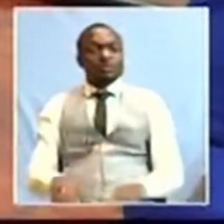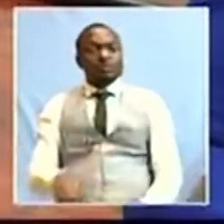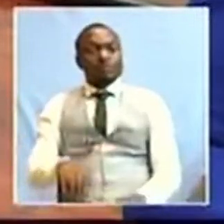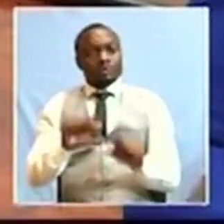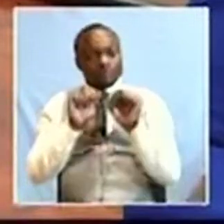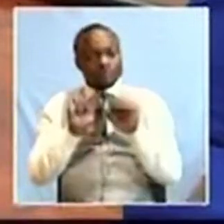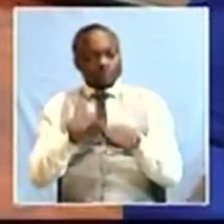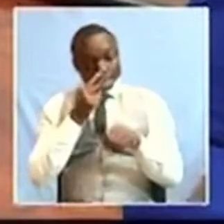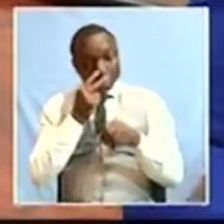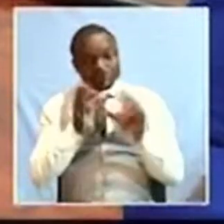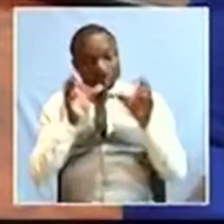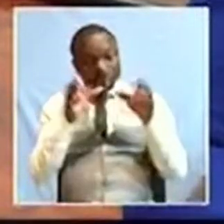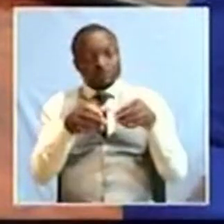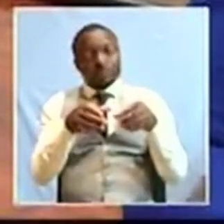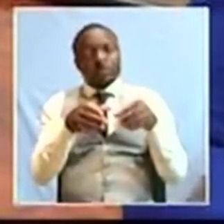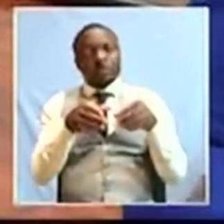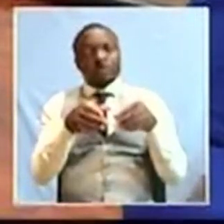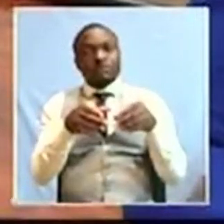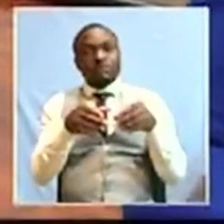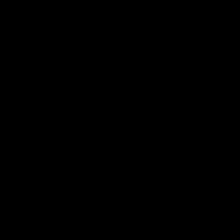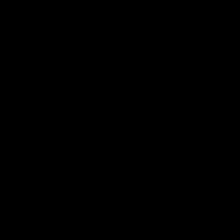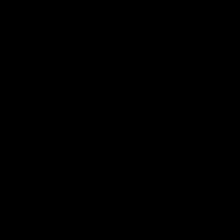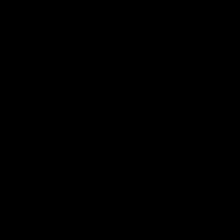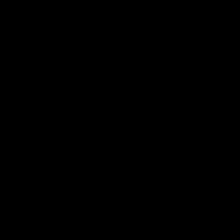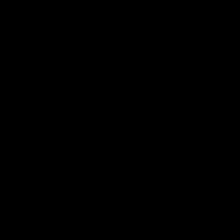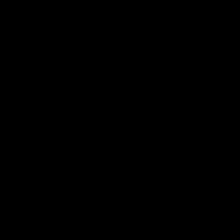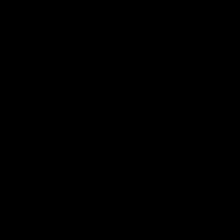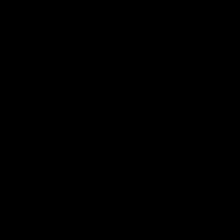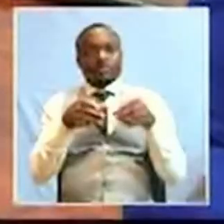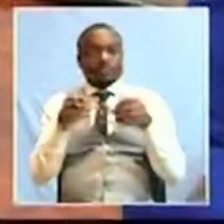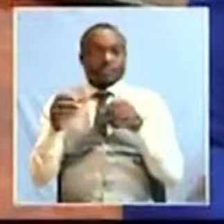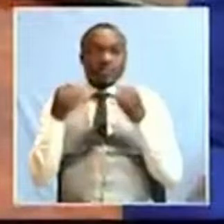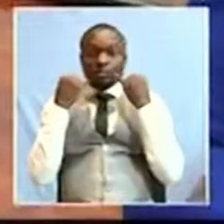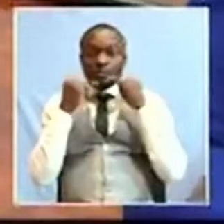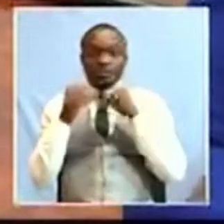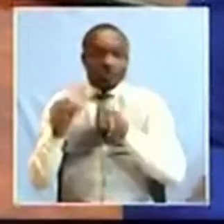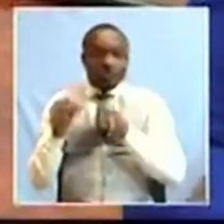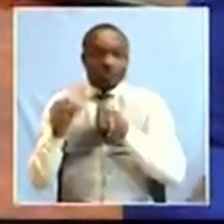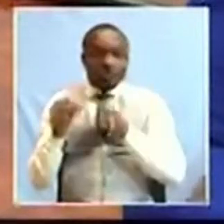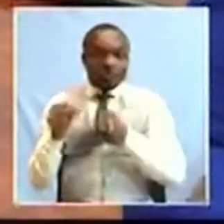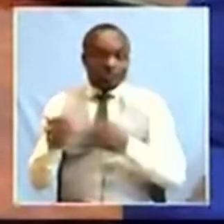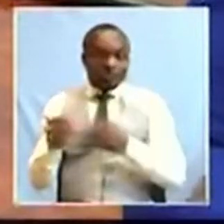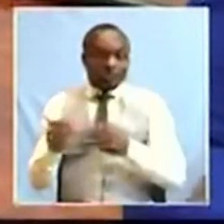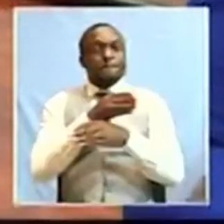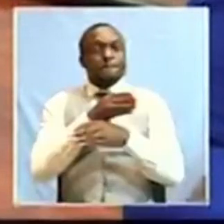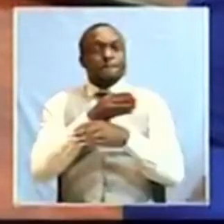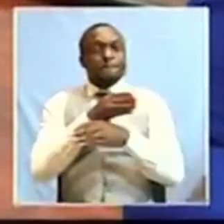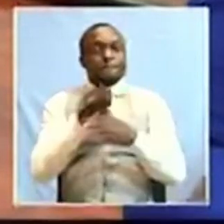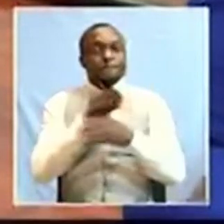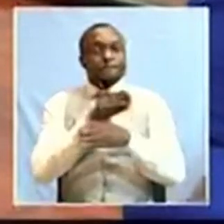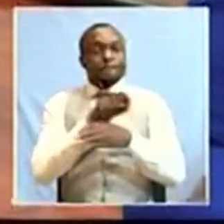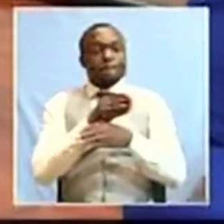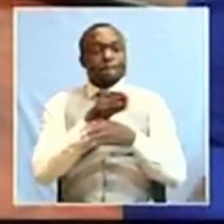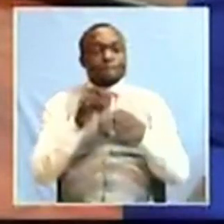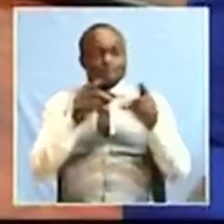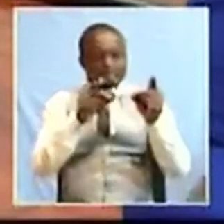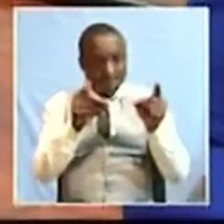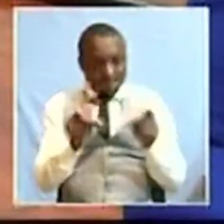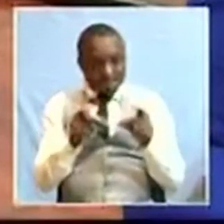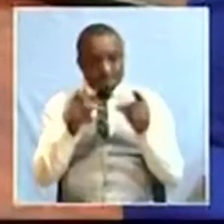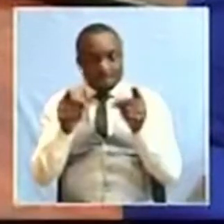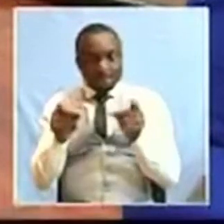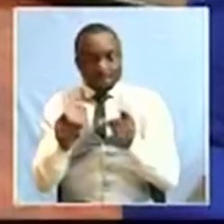the Council's existing database of trading in order to